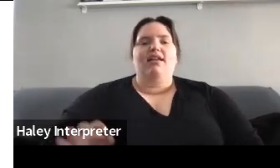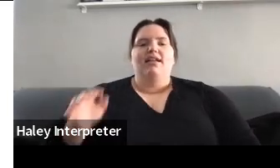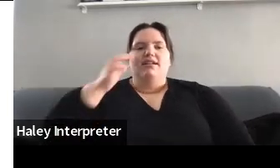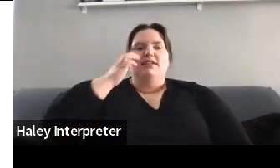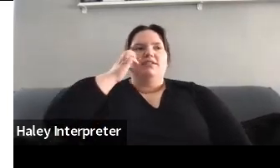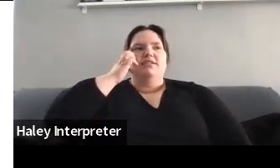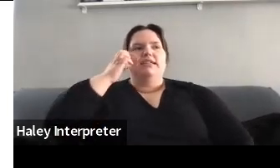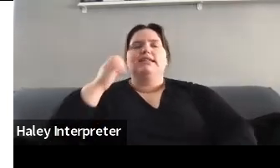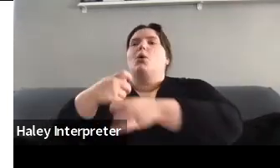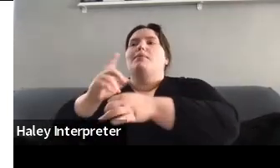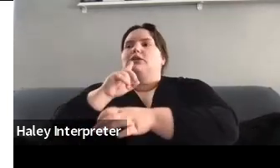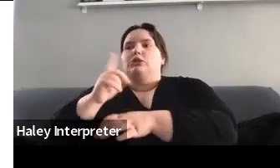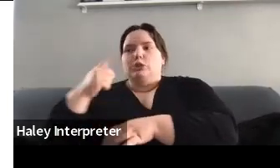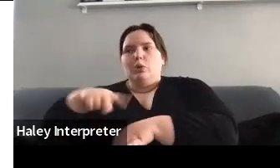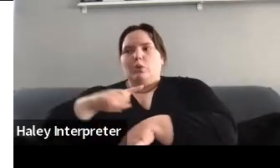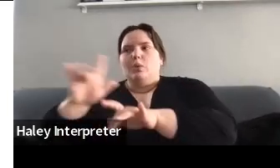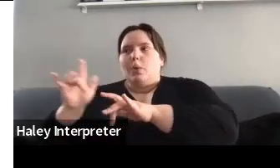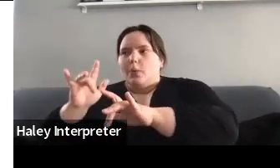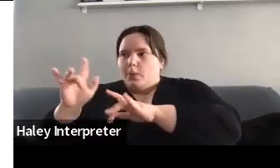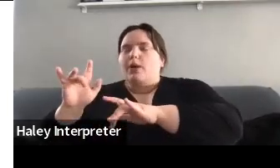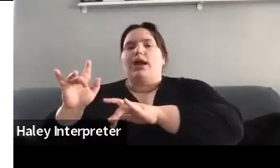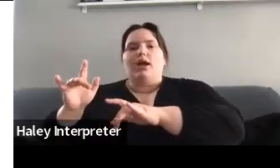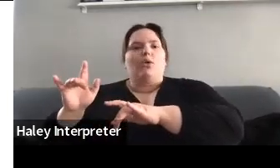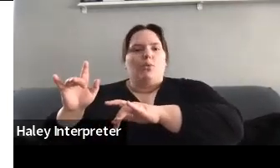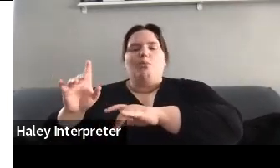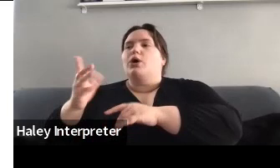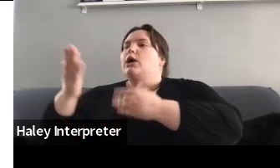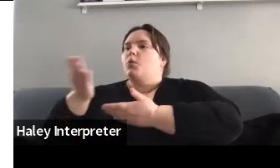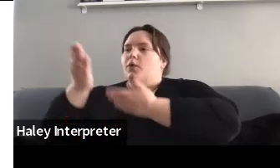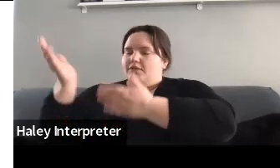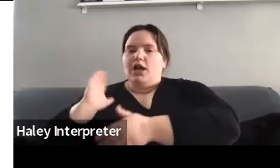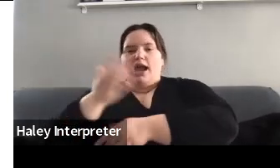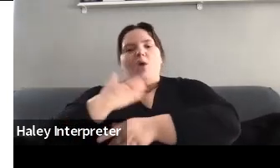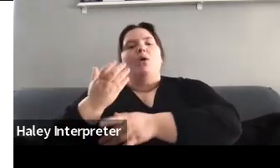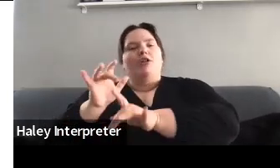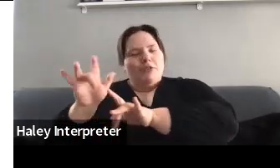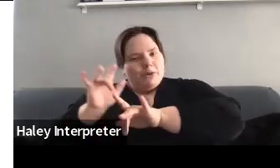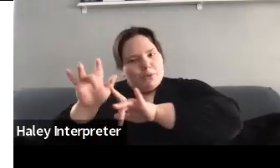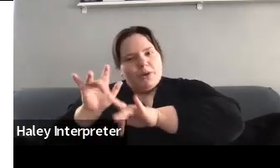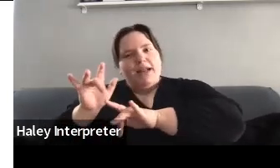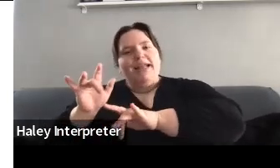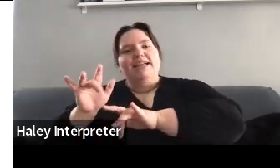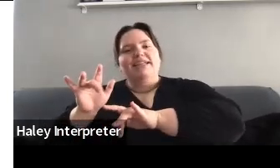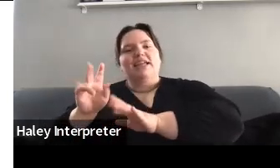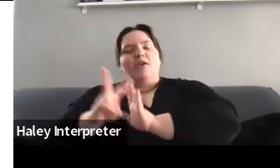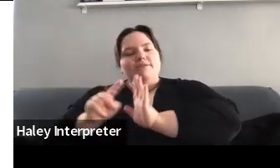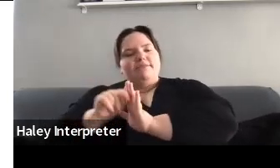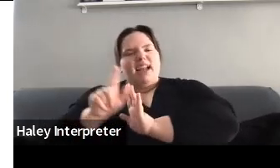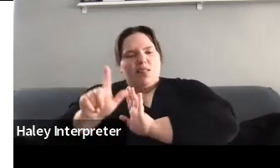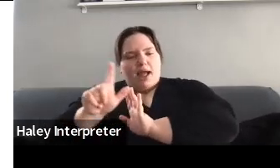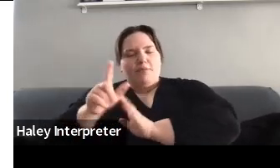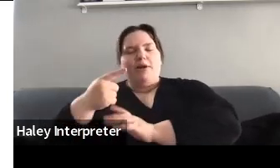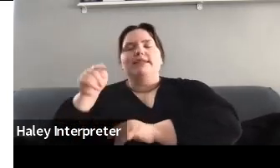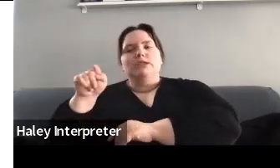I just wanted to make sure that we were recording because we do offer our recordings in our video library. So this